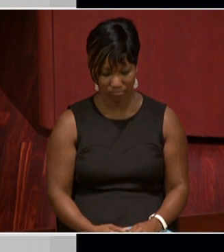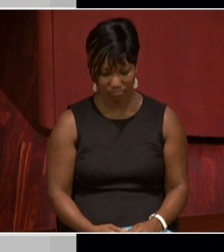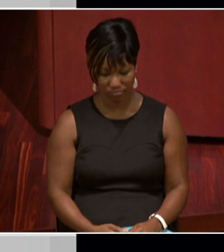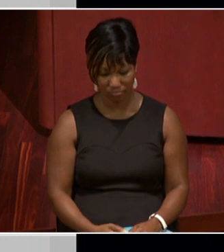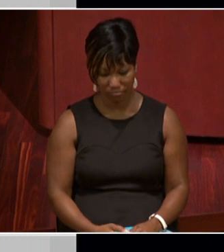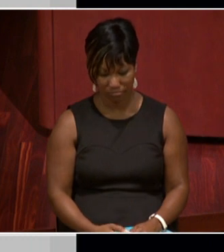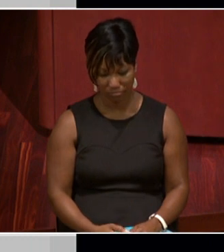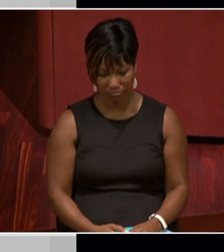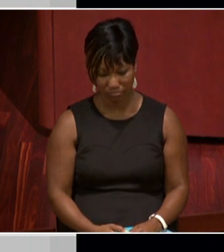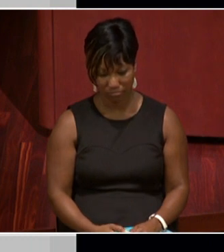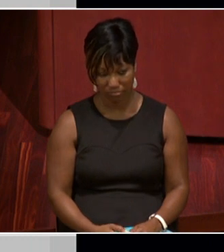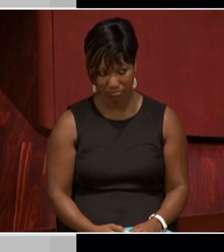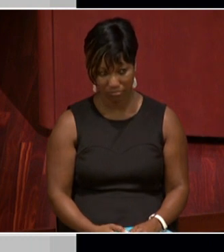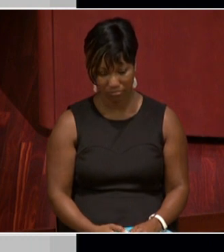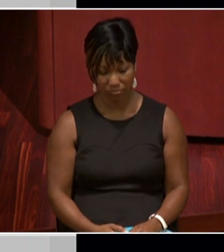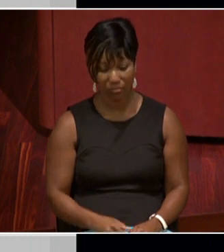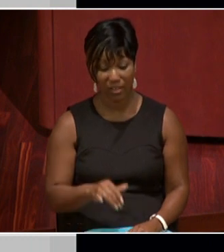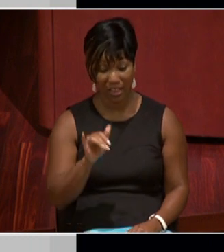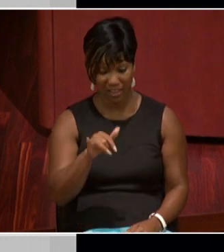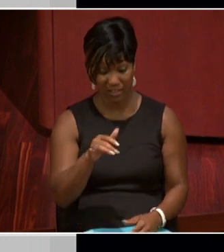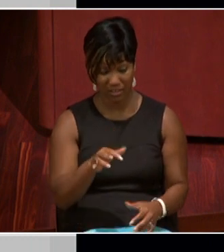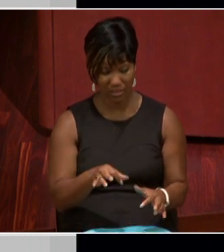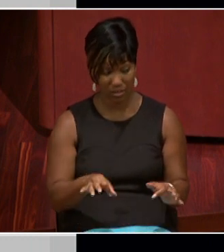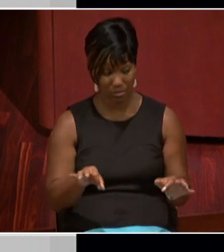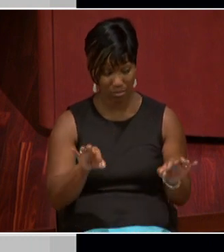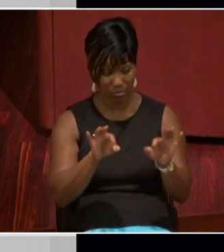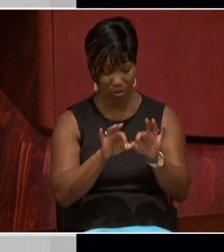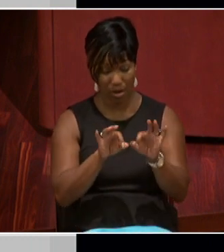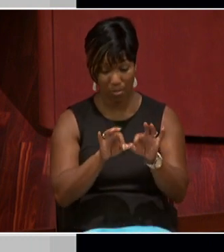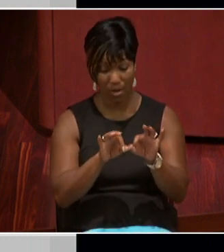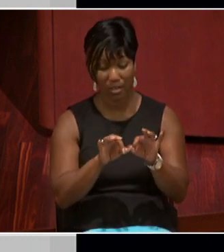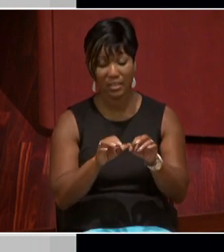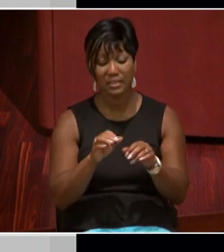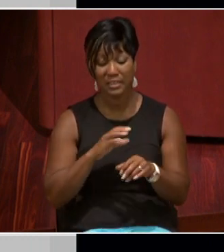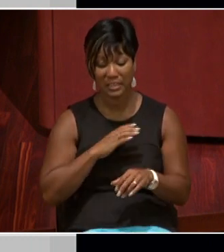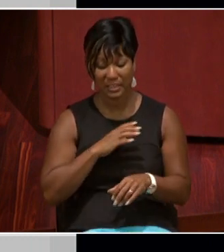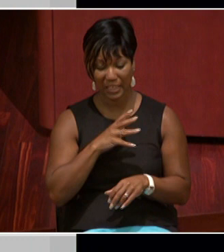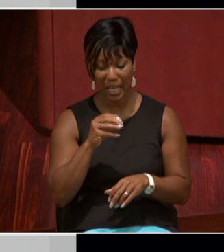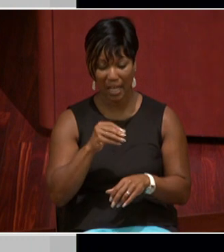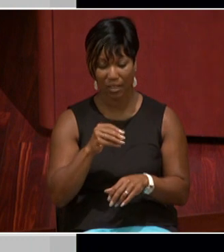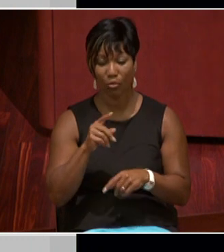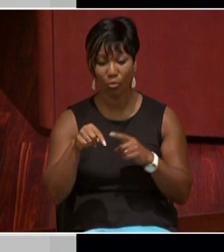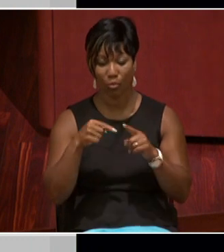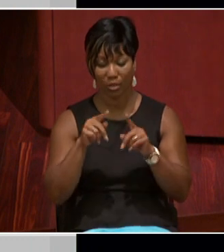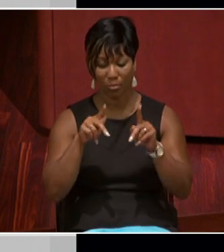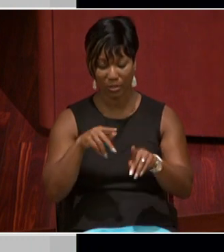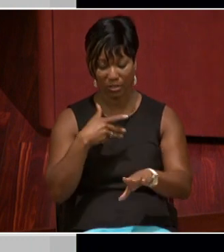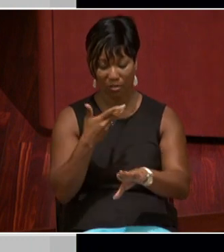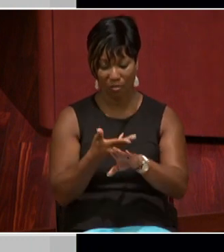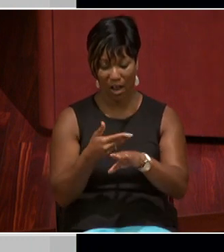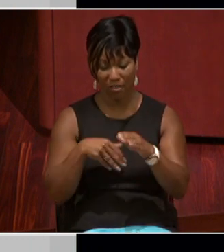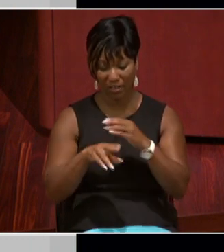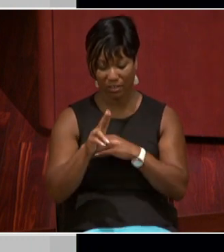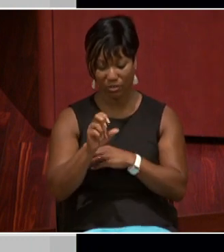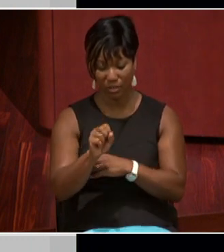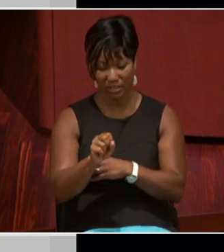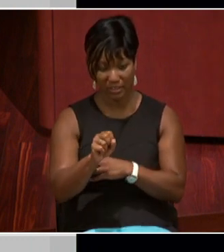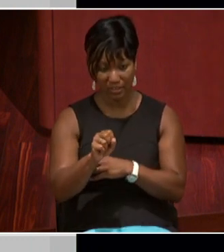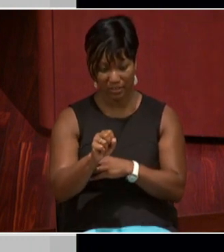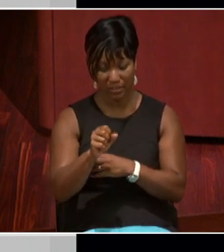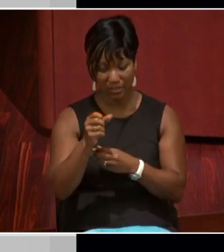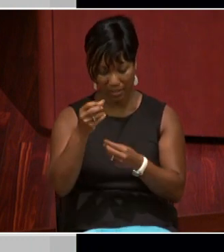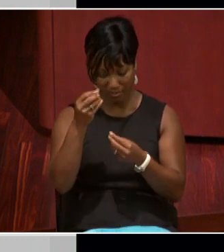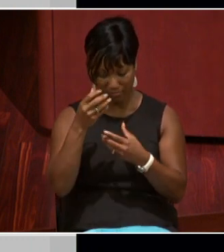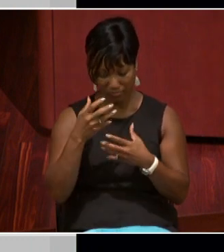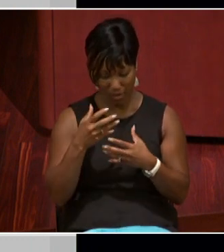So that is the other thing that is really important about both census and passenger arrival records. They give hints that may lead you